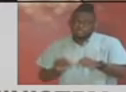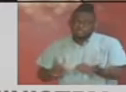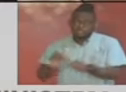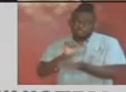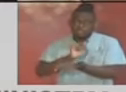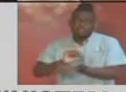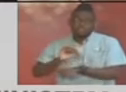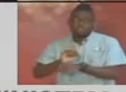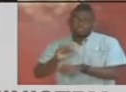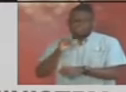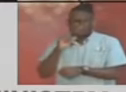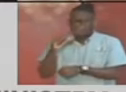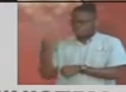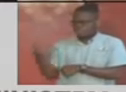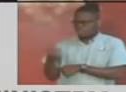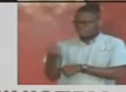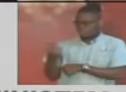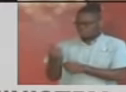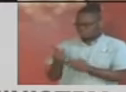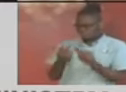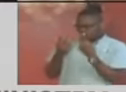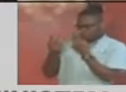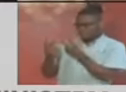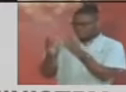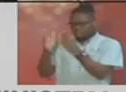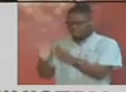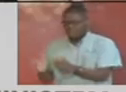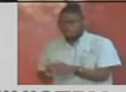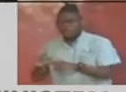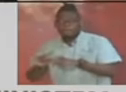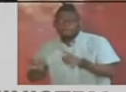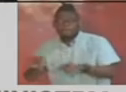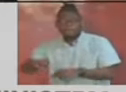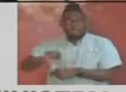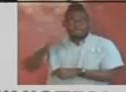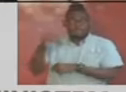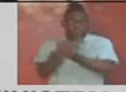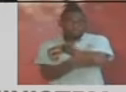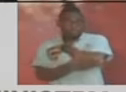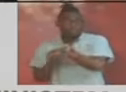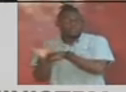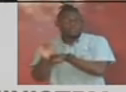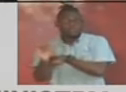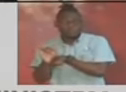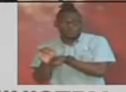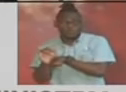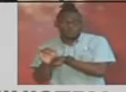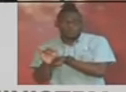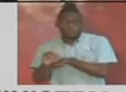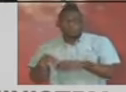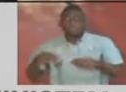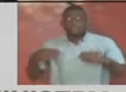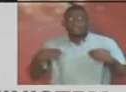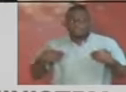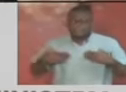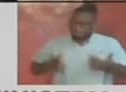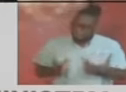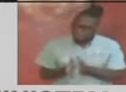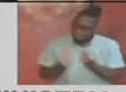but what we have noticed in countries where it has worked well is where the population is also carrying that